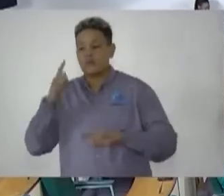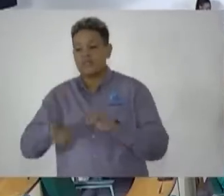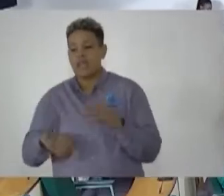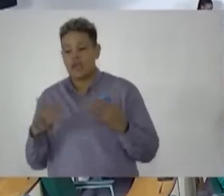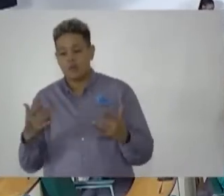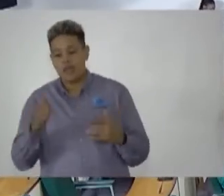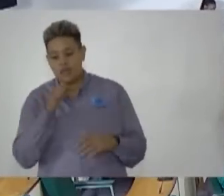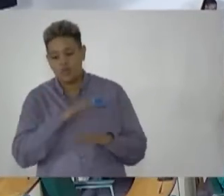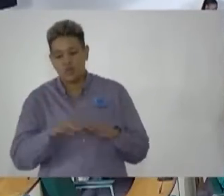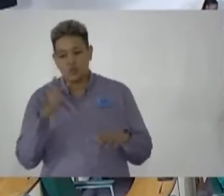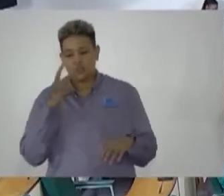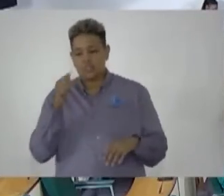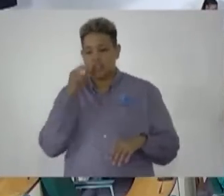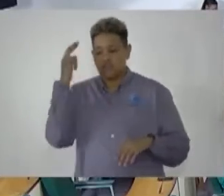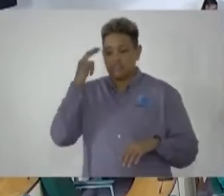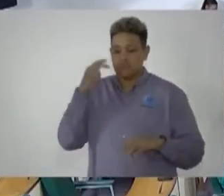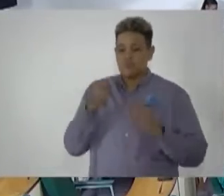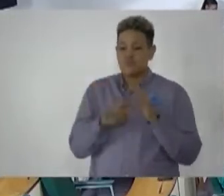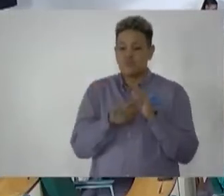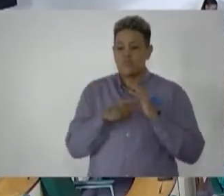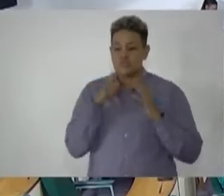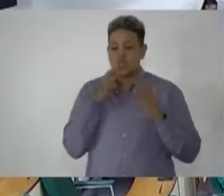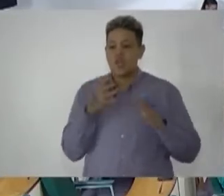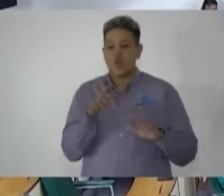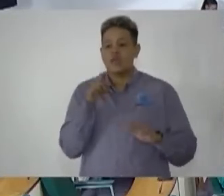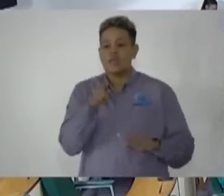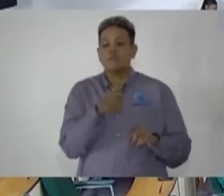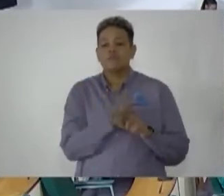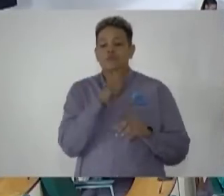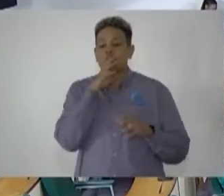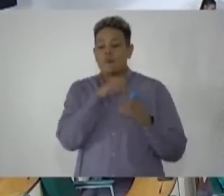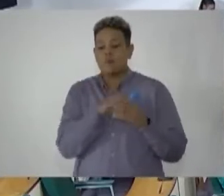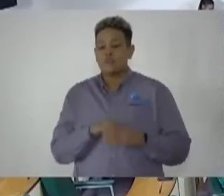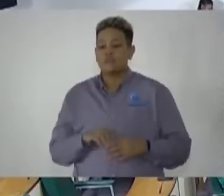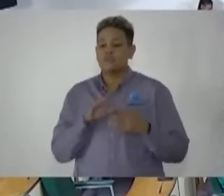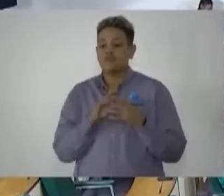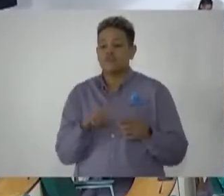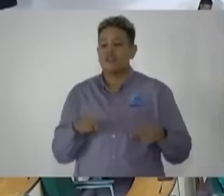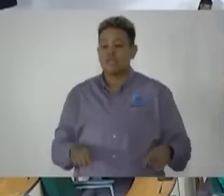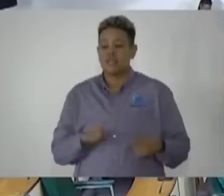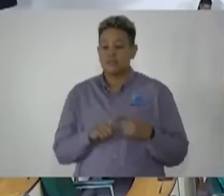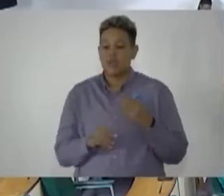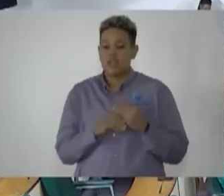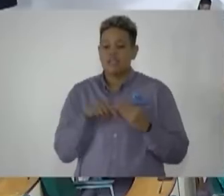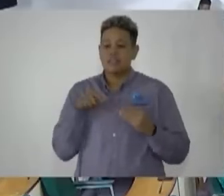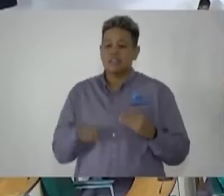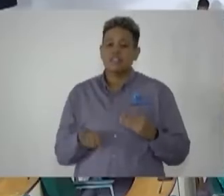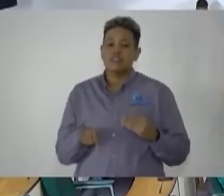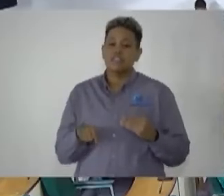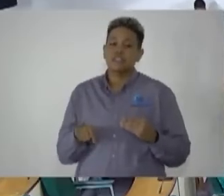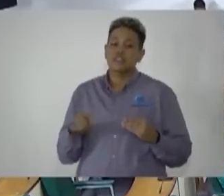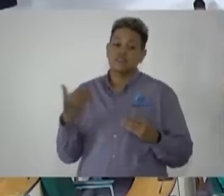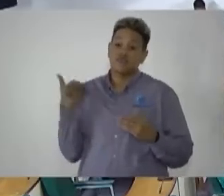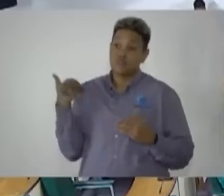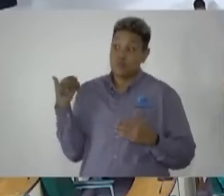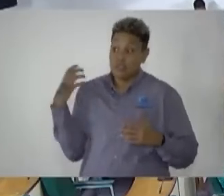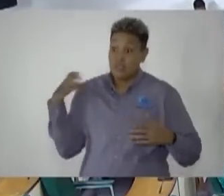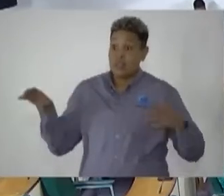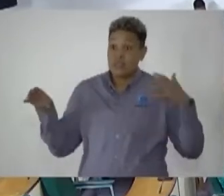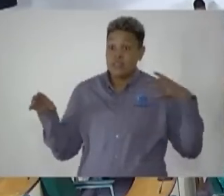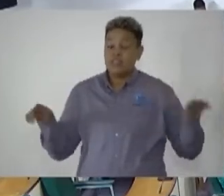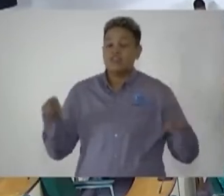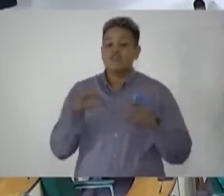an unreasonable request to allow him to participate and discharge his duties to this